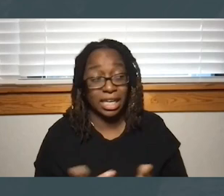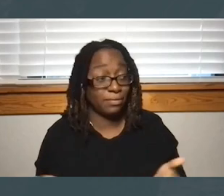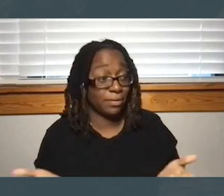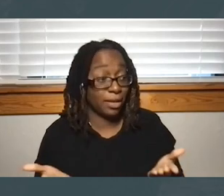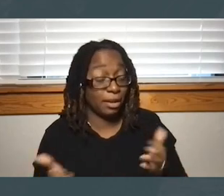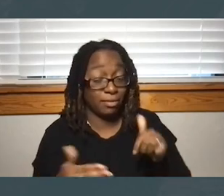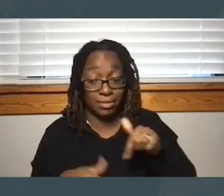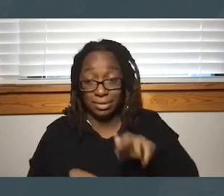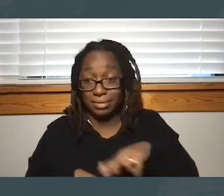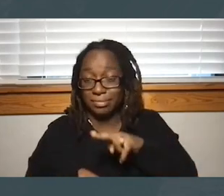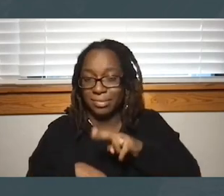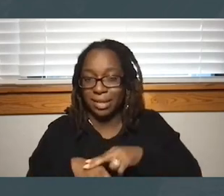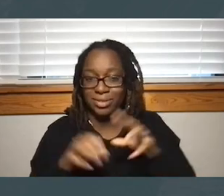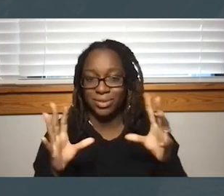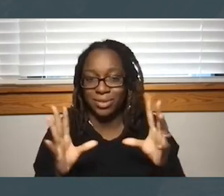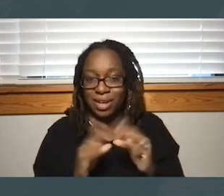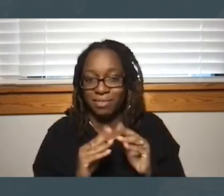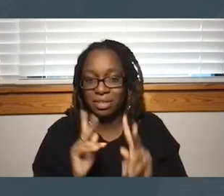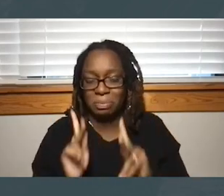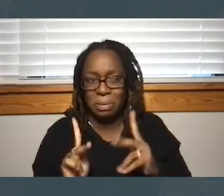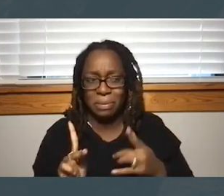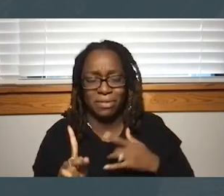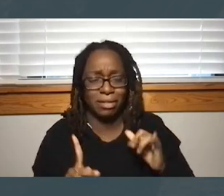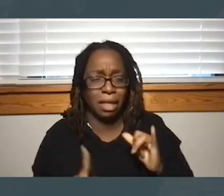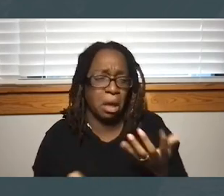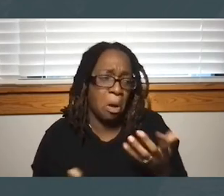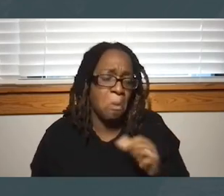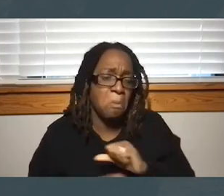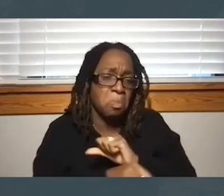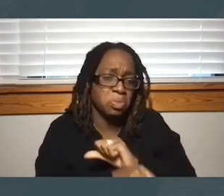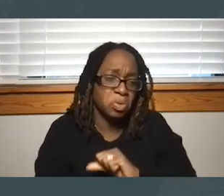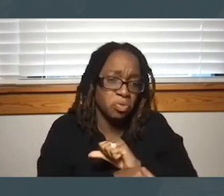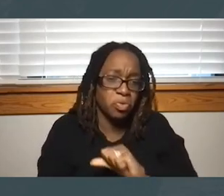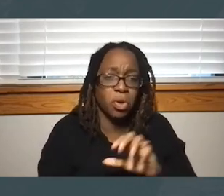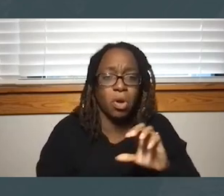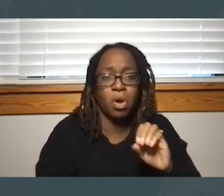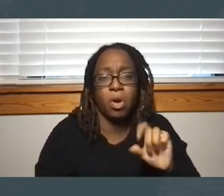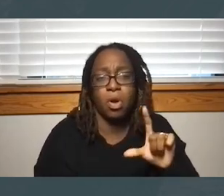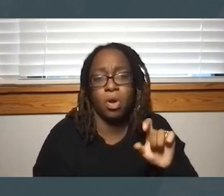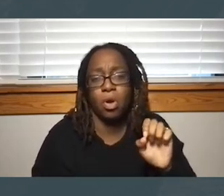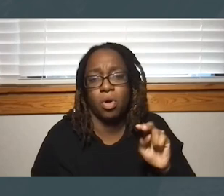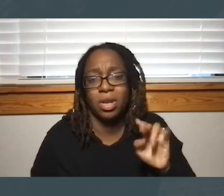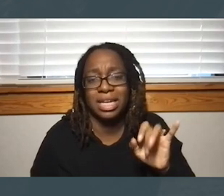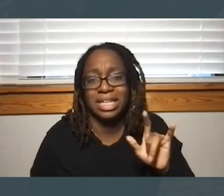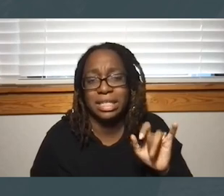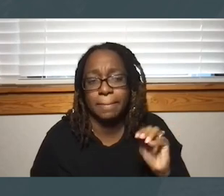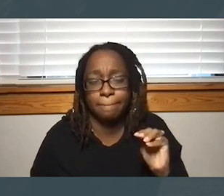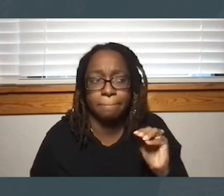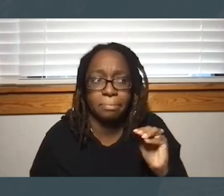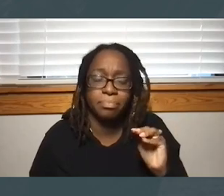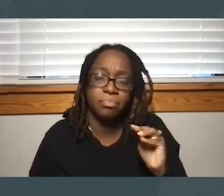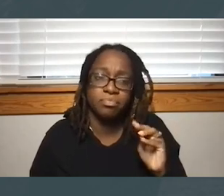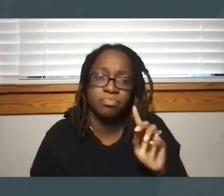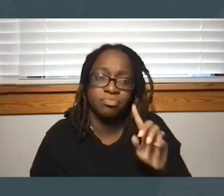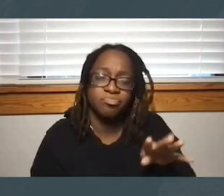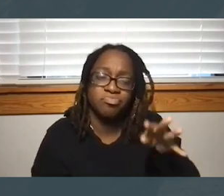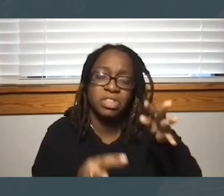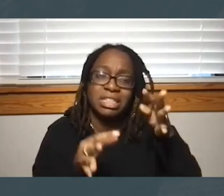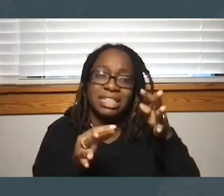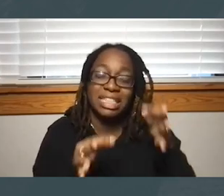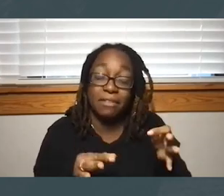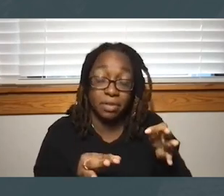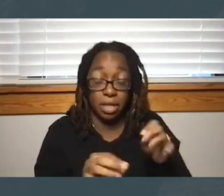you know, I mean, slavery and settler colonialism, were, you know, those were deviations, but the ideals